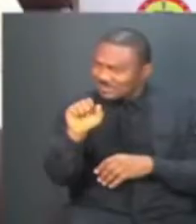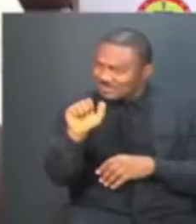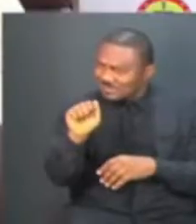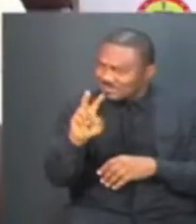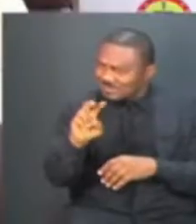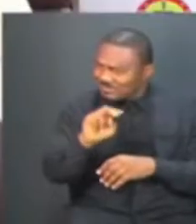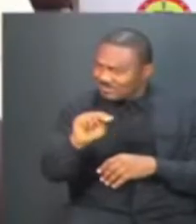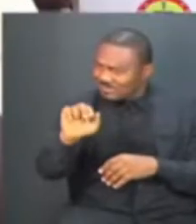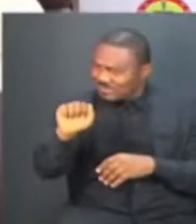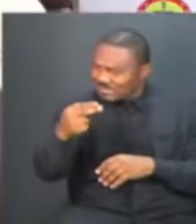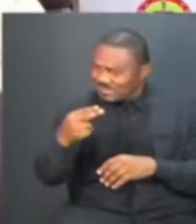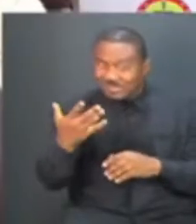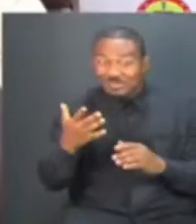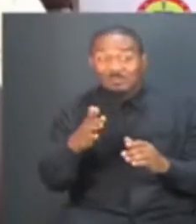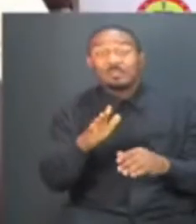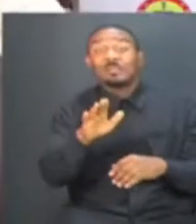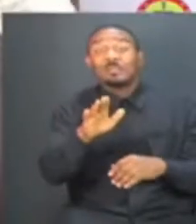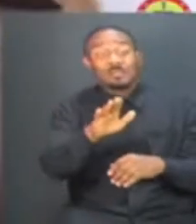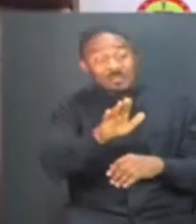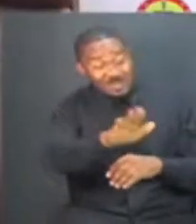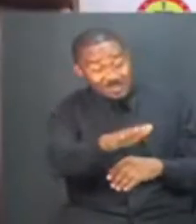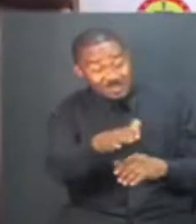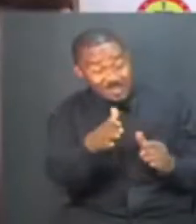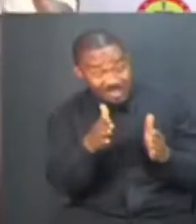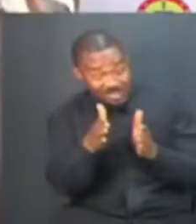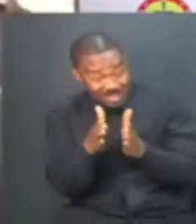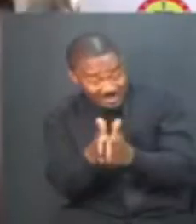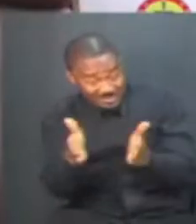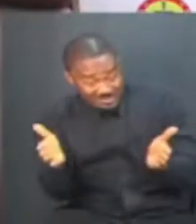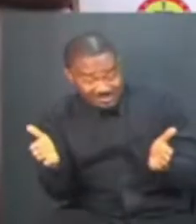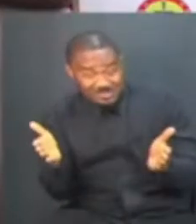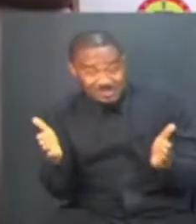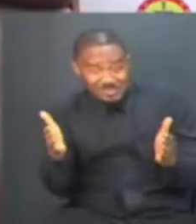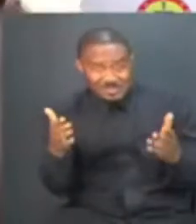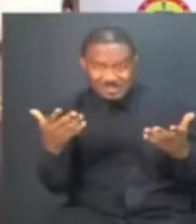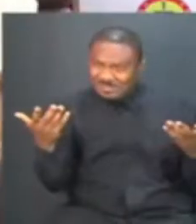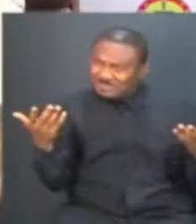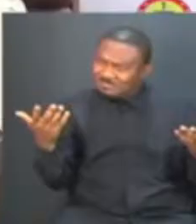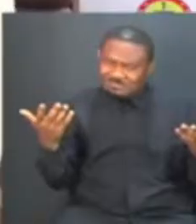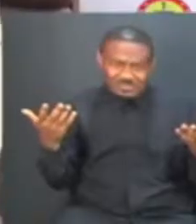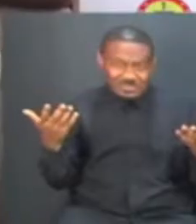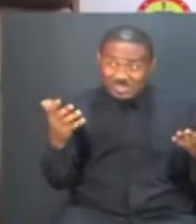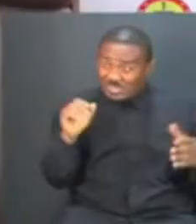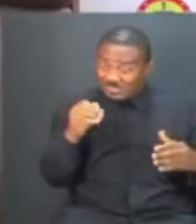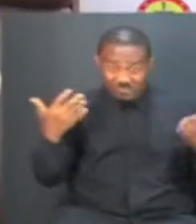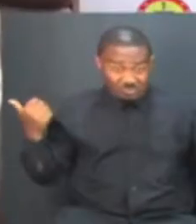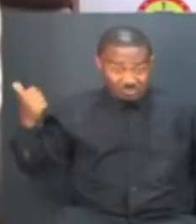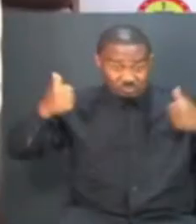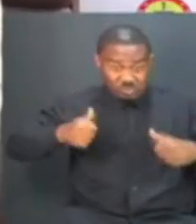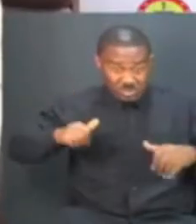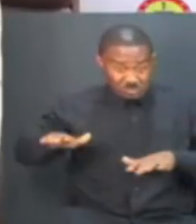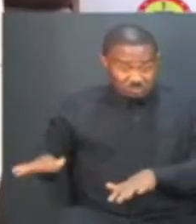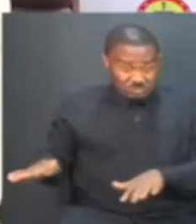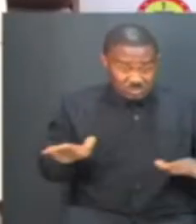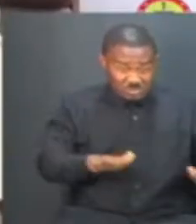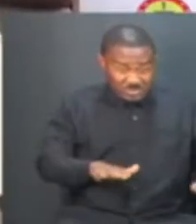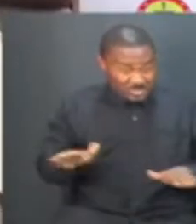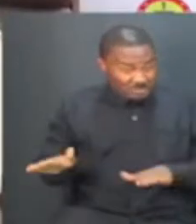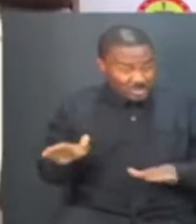leader. Ask the majority leader. If you are wearing smoke, you must wear it properly. So don't abuse the directive of the